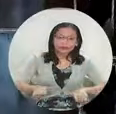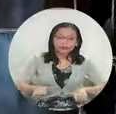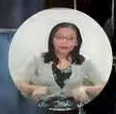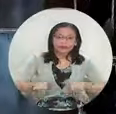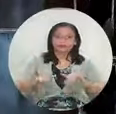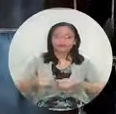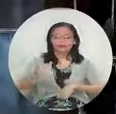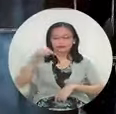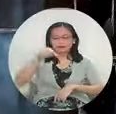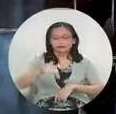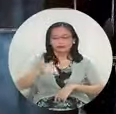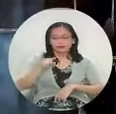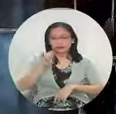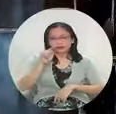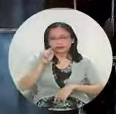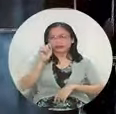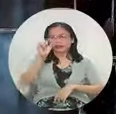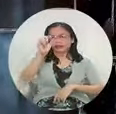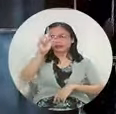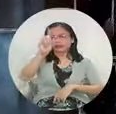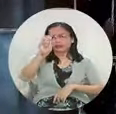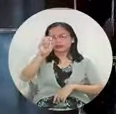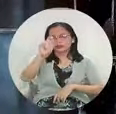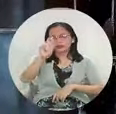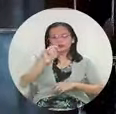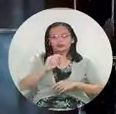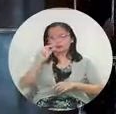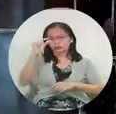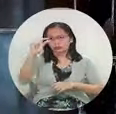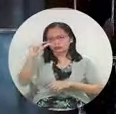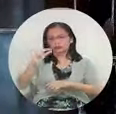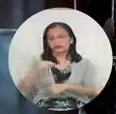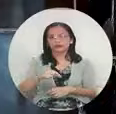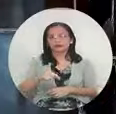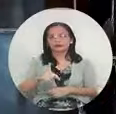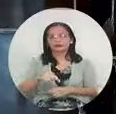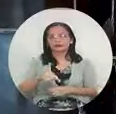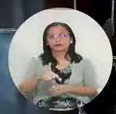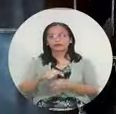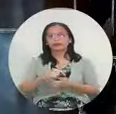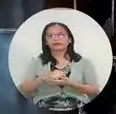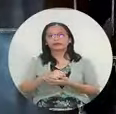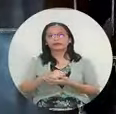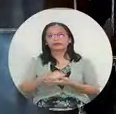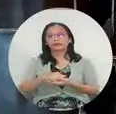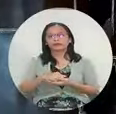finding our satisfaction and looking forward to our earthly good we are to partake of,